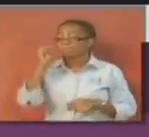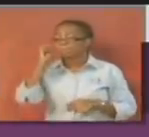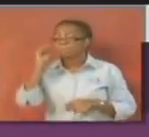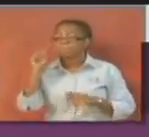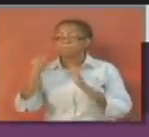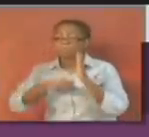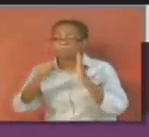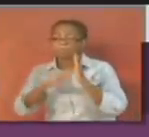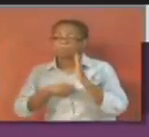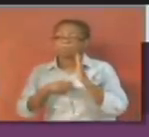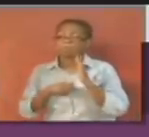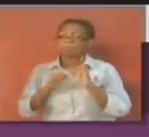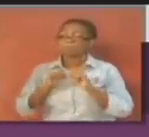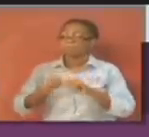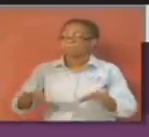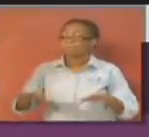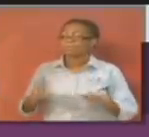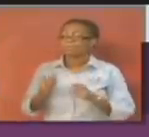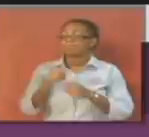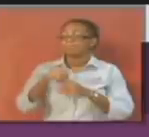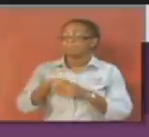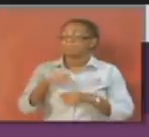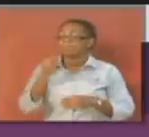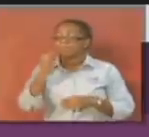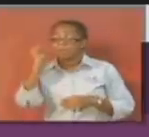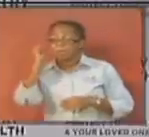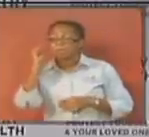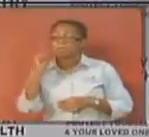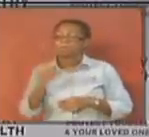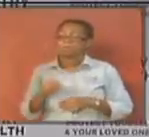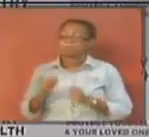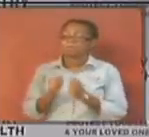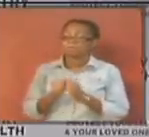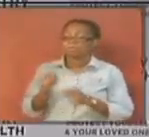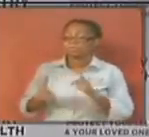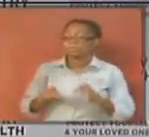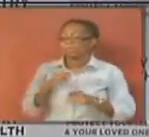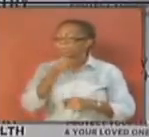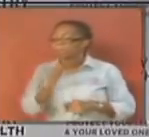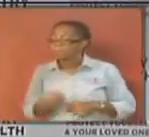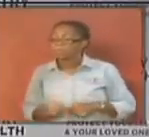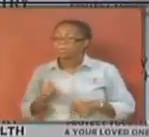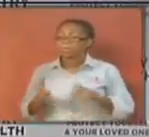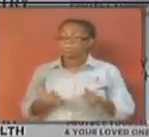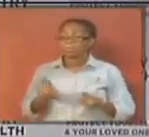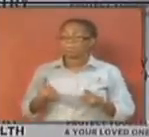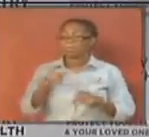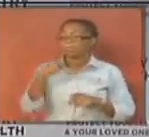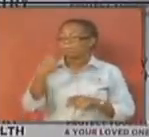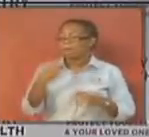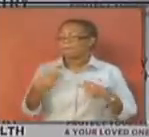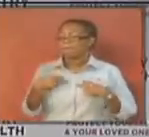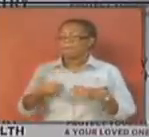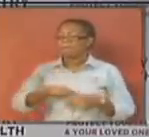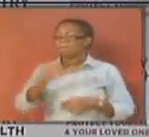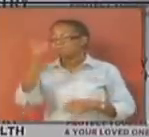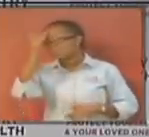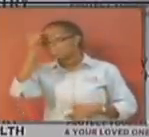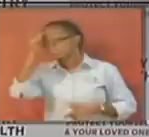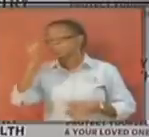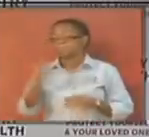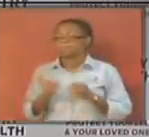elderly and also causing increased deaths? Thank you. Ms. Bodram, we will go to CMO to respond, and we want to remind everyone,